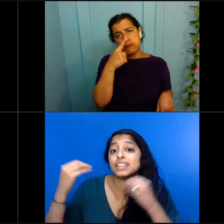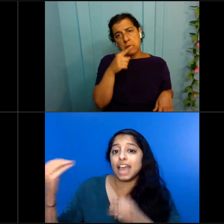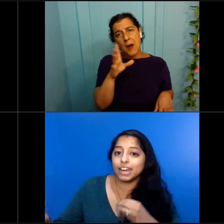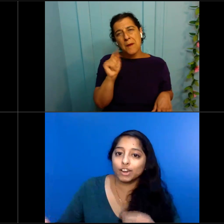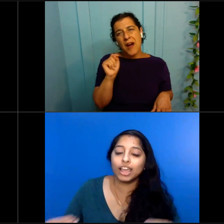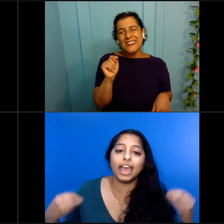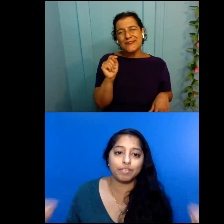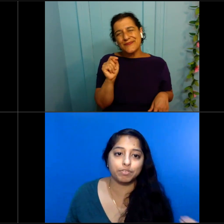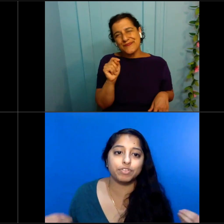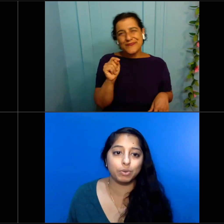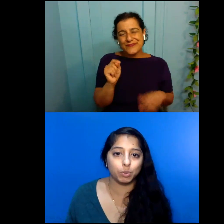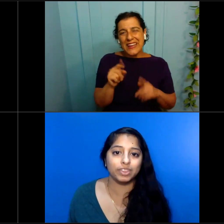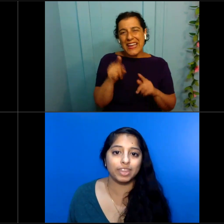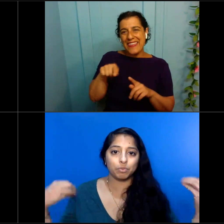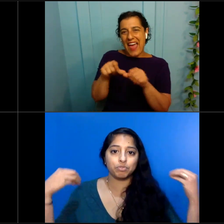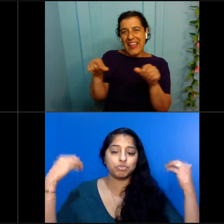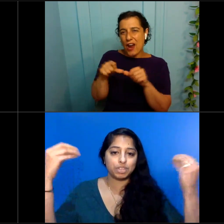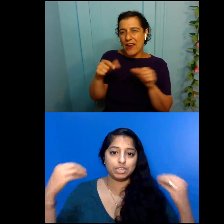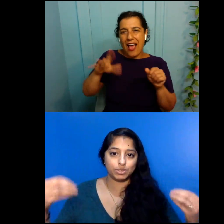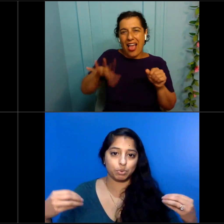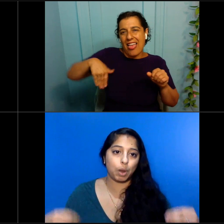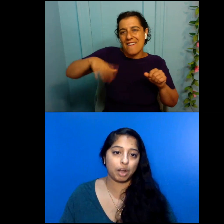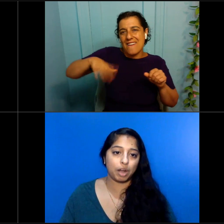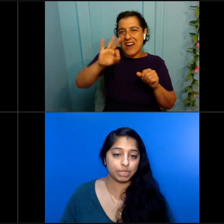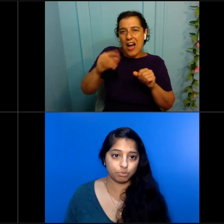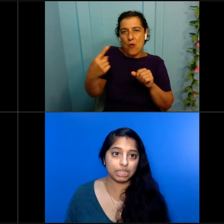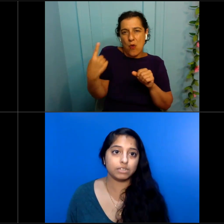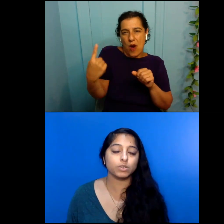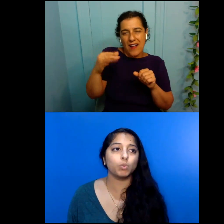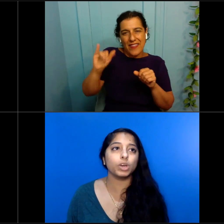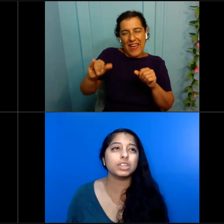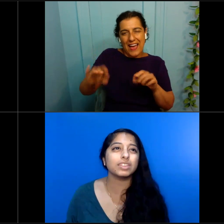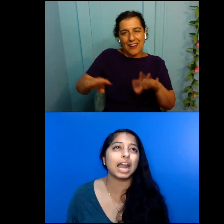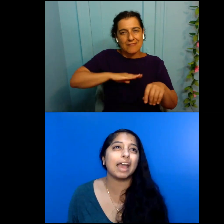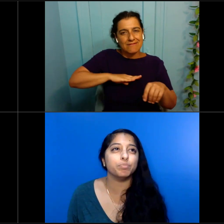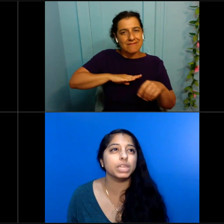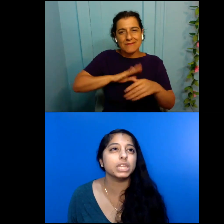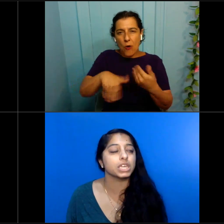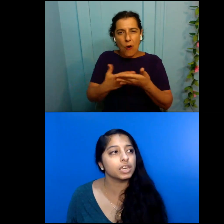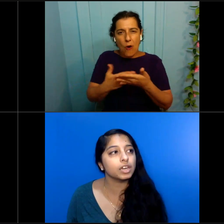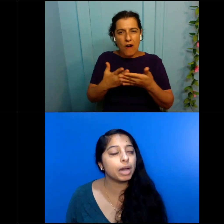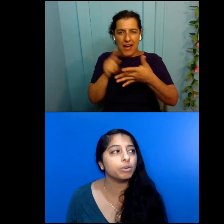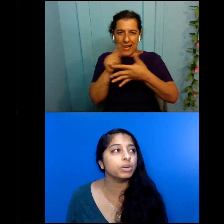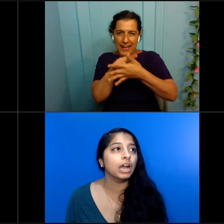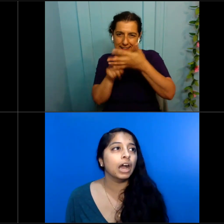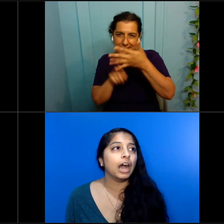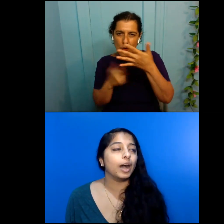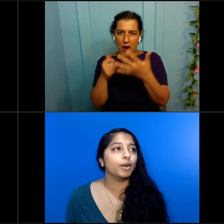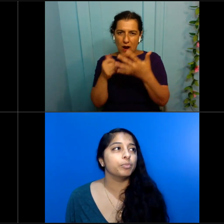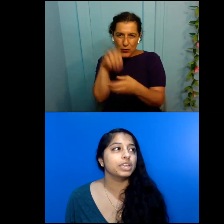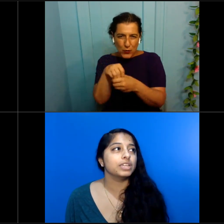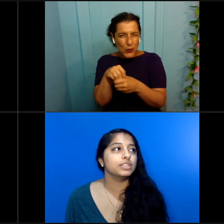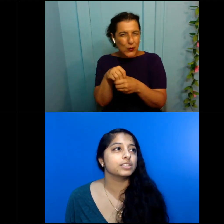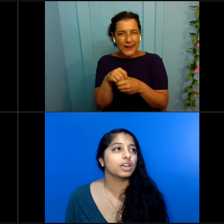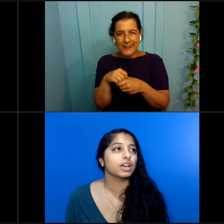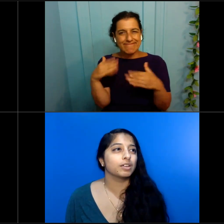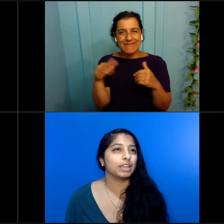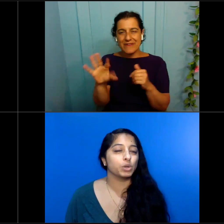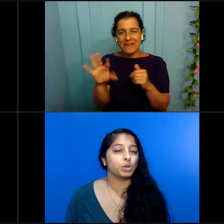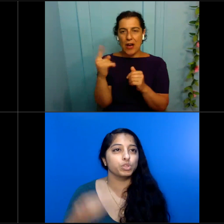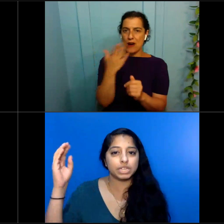at least in that area, I haven't found one that fit these requirements for me. So one thing that I've been thinking about